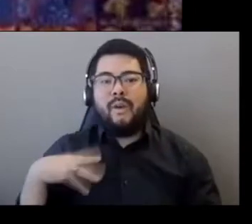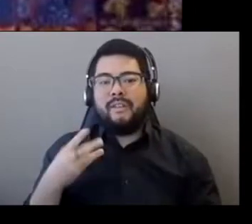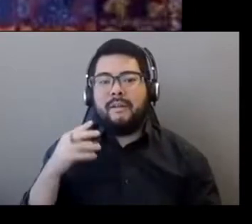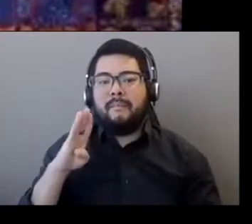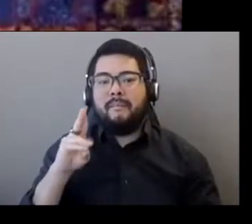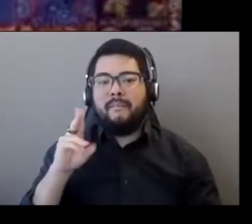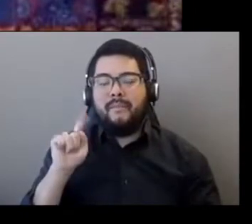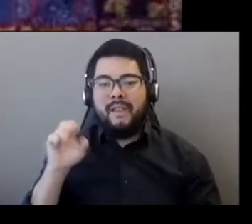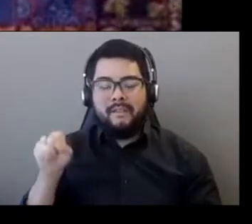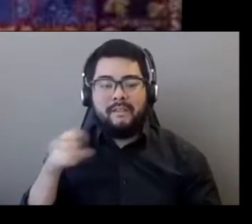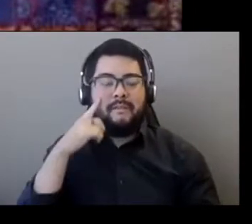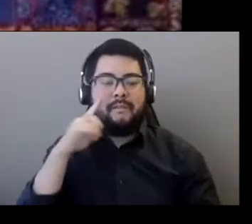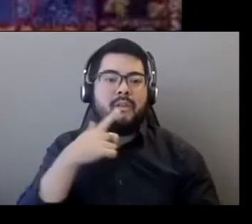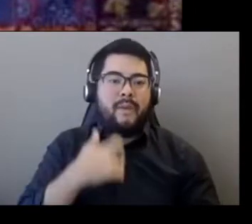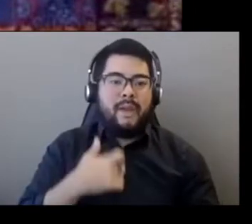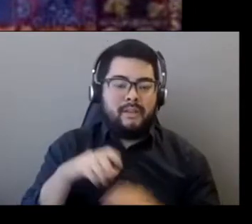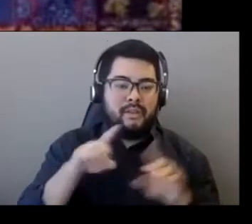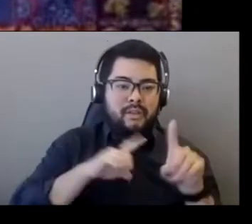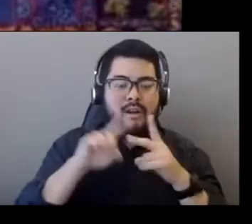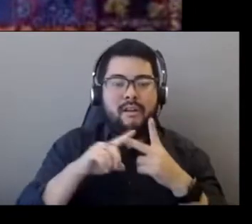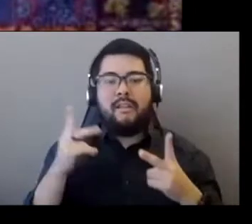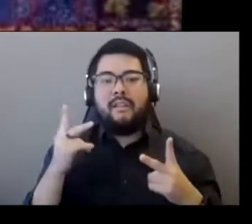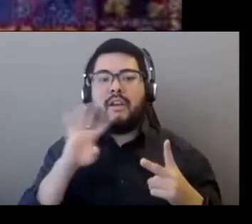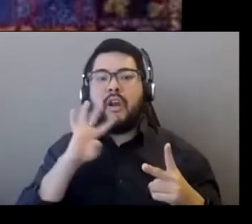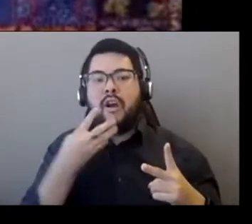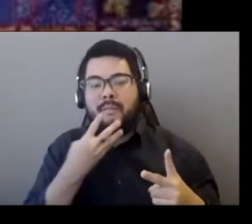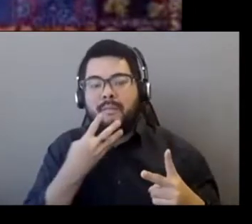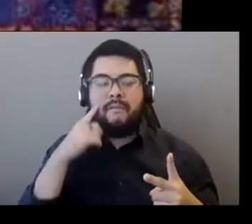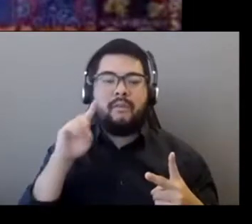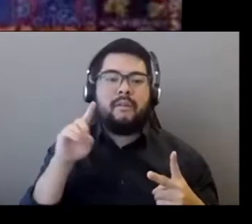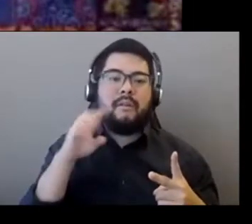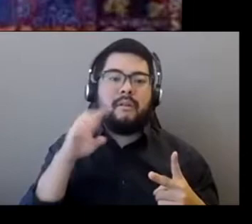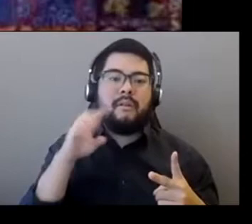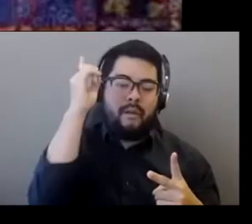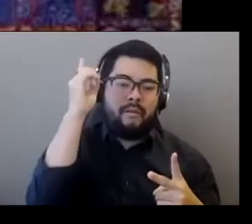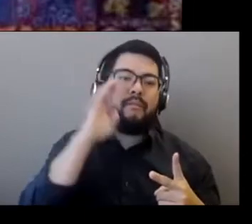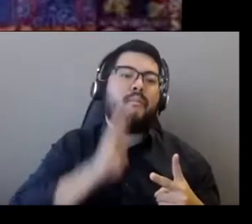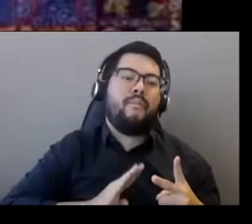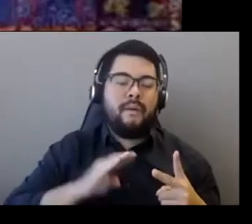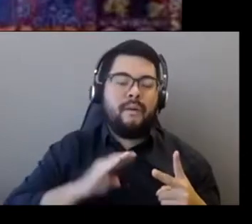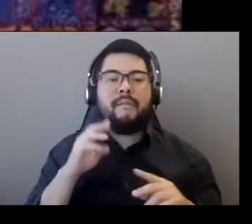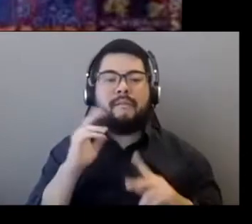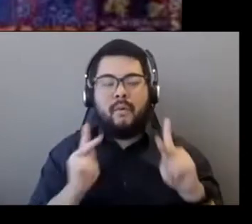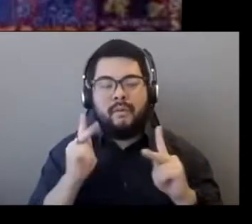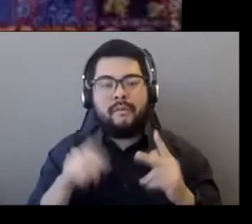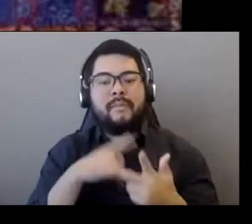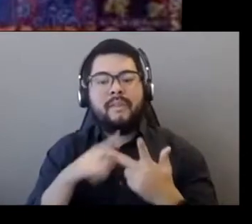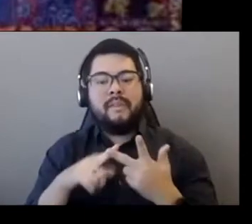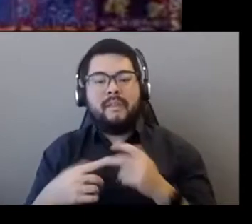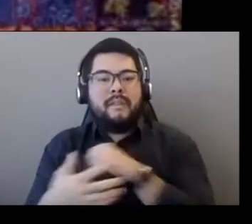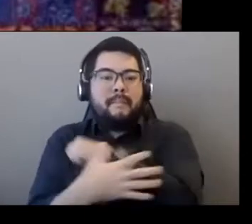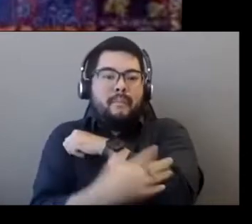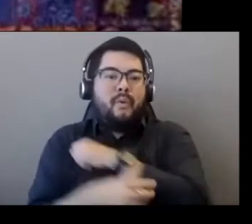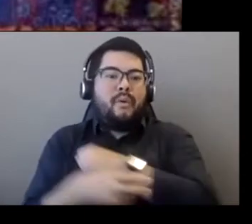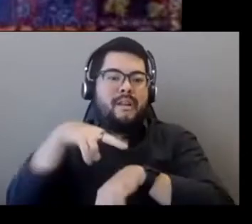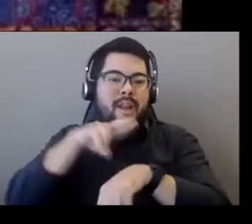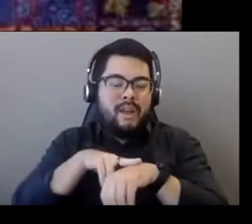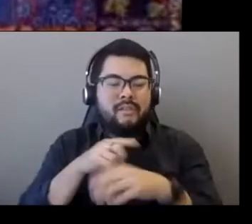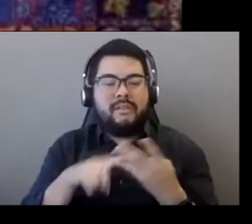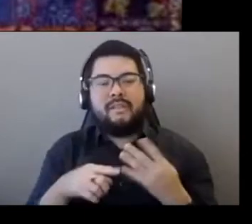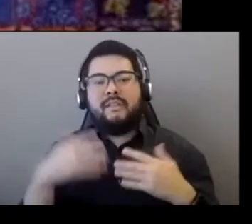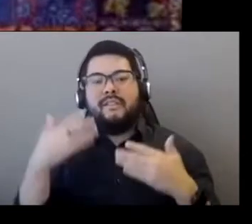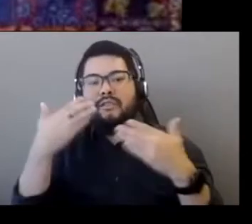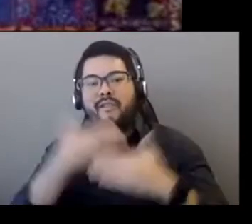Third World, The Karma of Brown Folk, The Poorer Nations, A Possible History of the Global South, and The Darker Nations, A